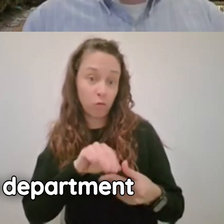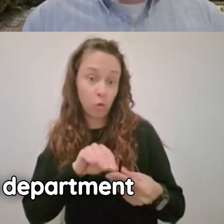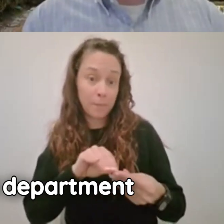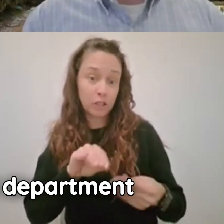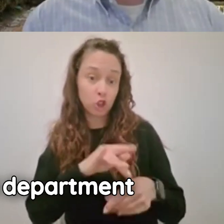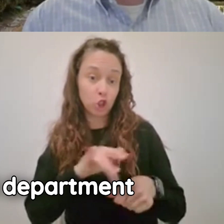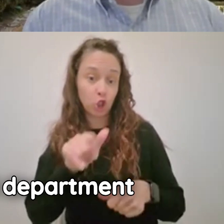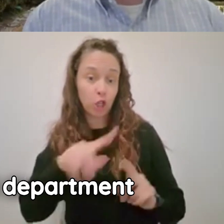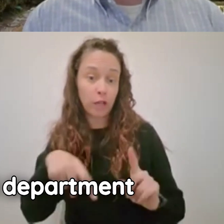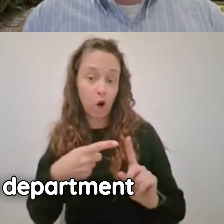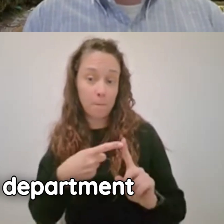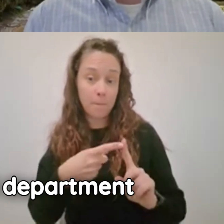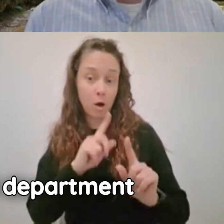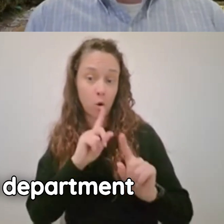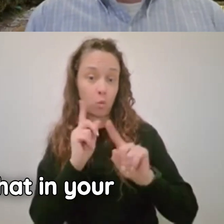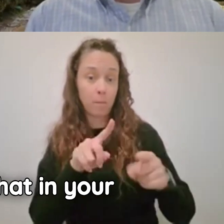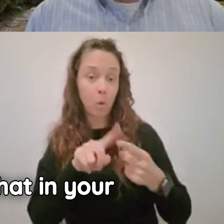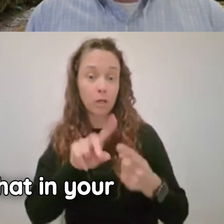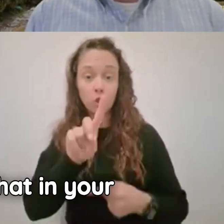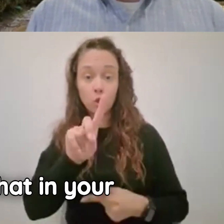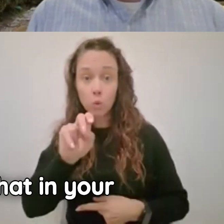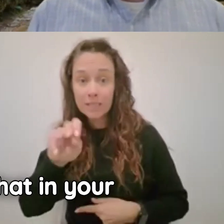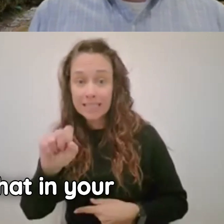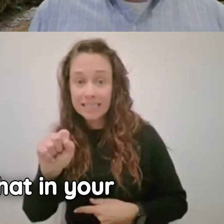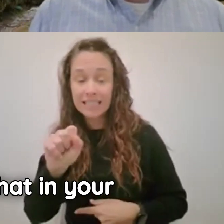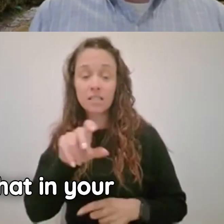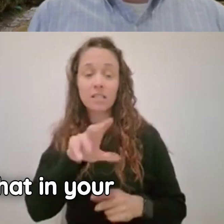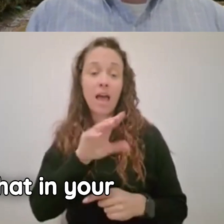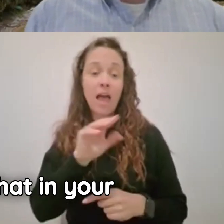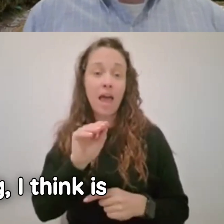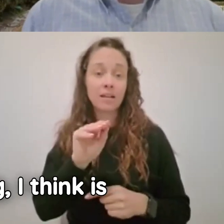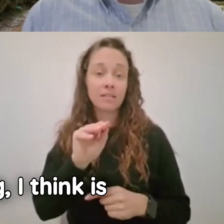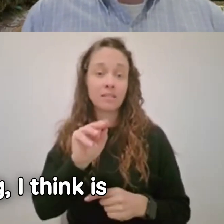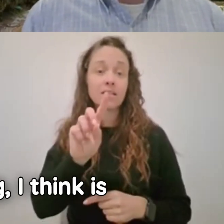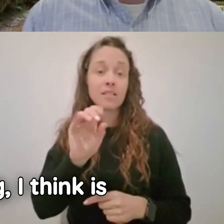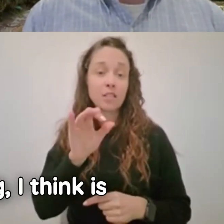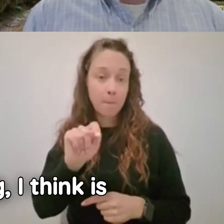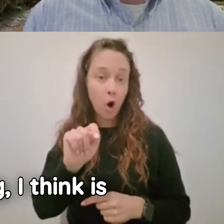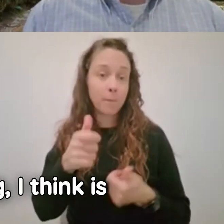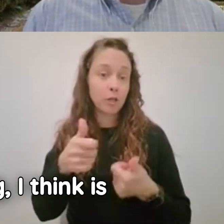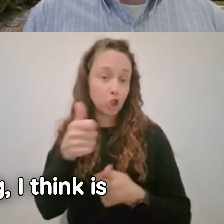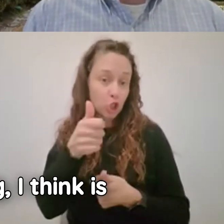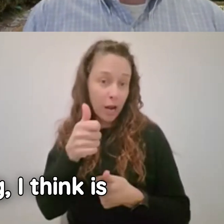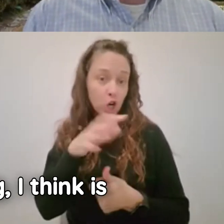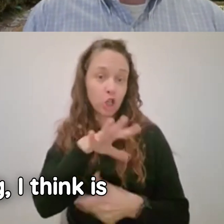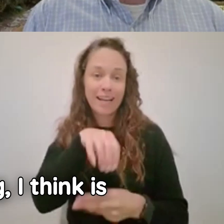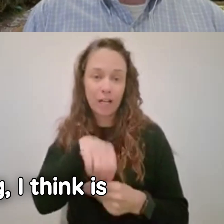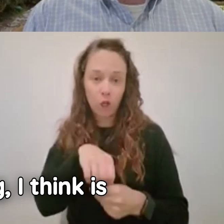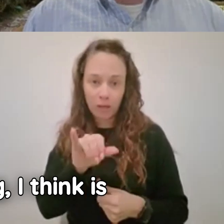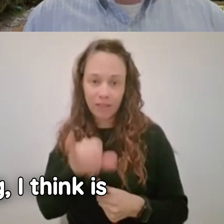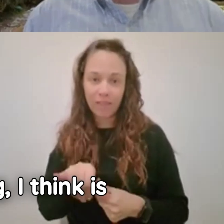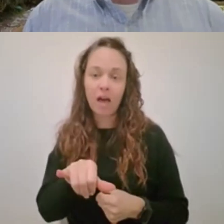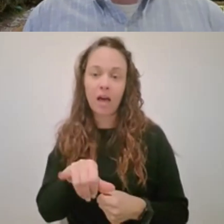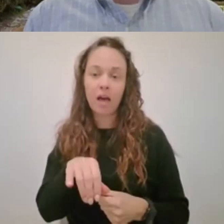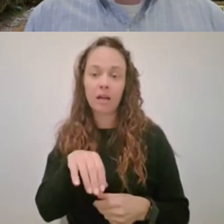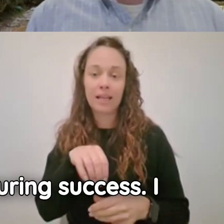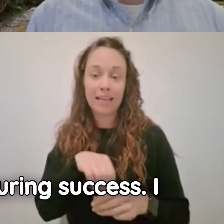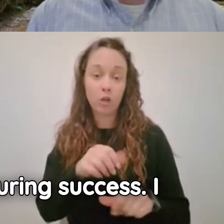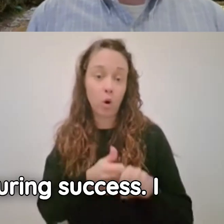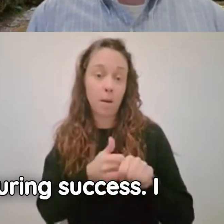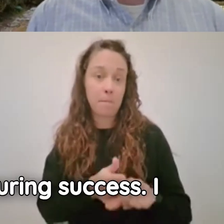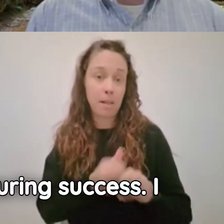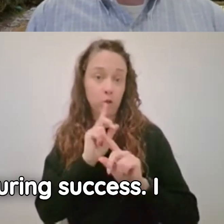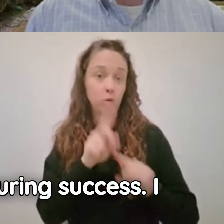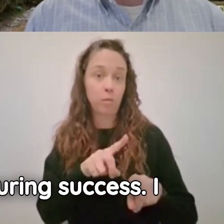reporting to deans and department chairs and including that in your compliance reporting, I think is